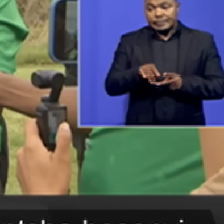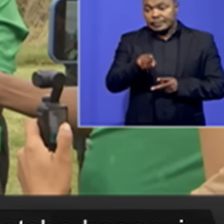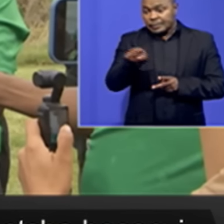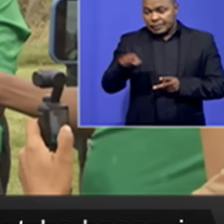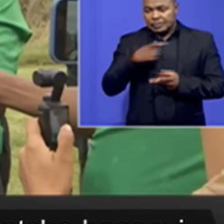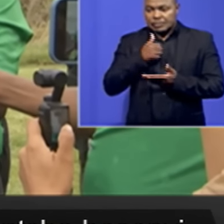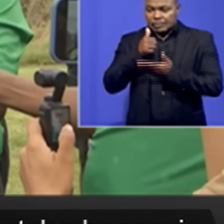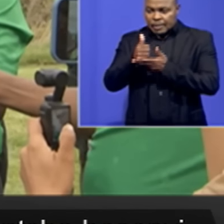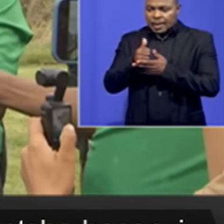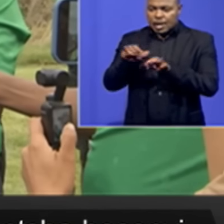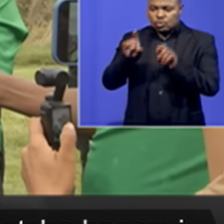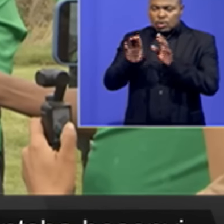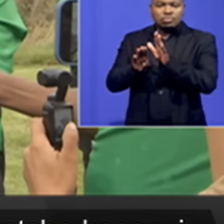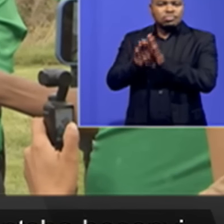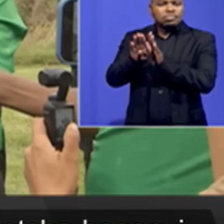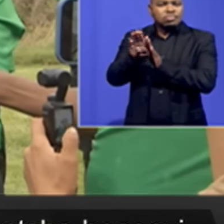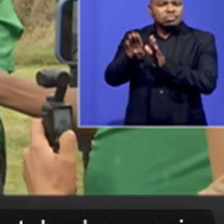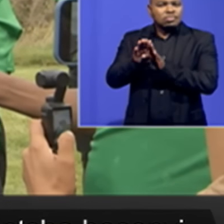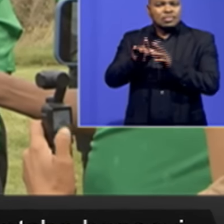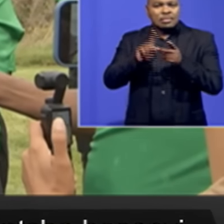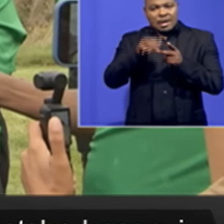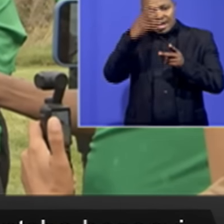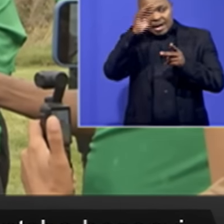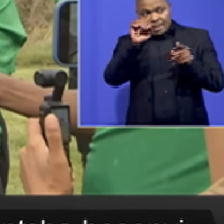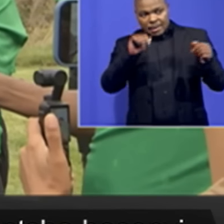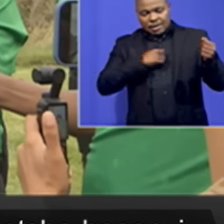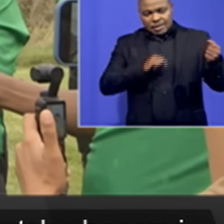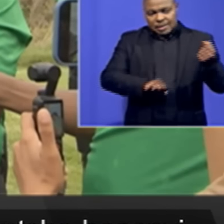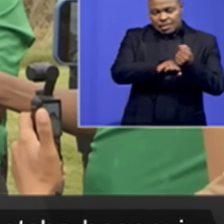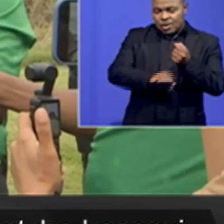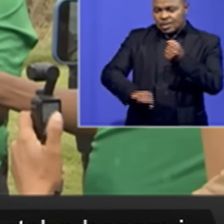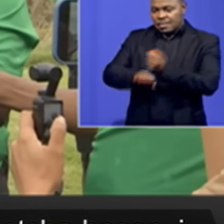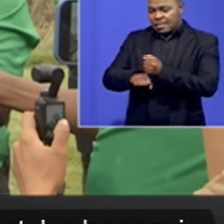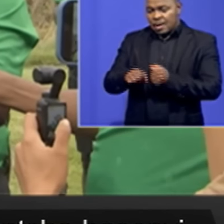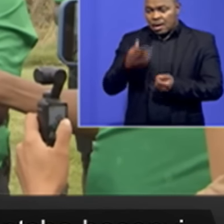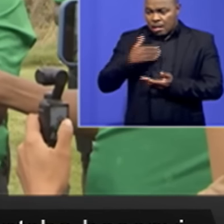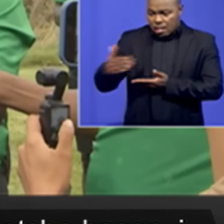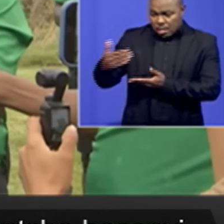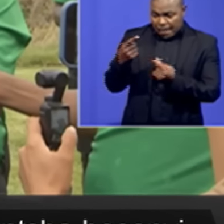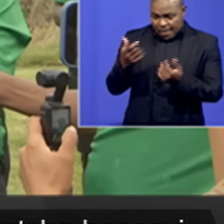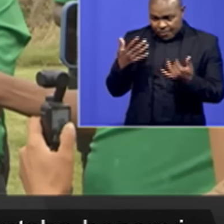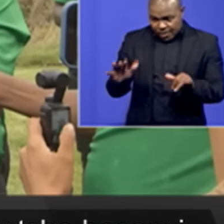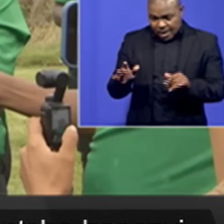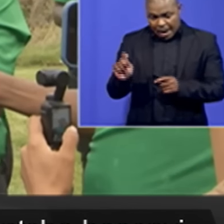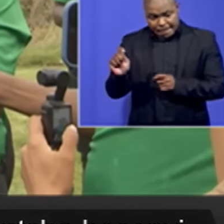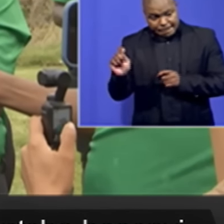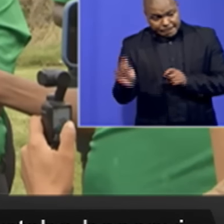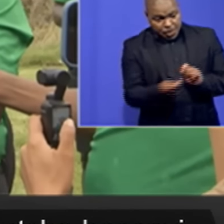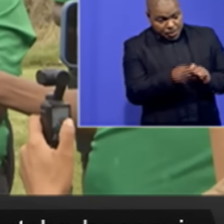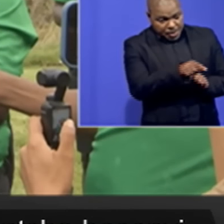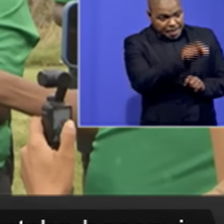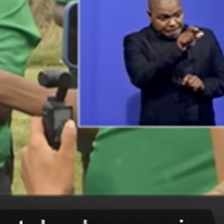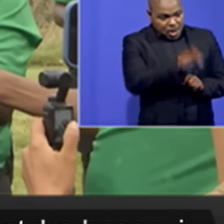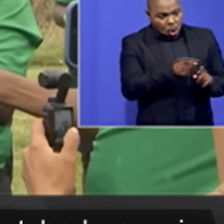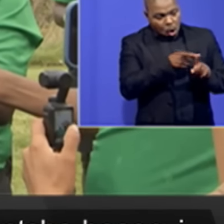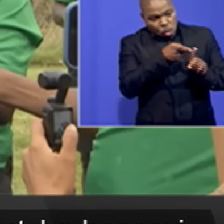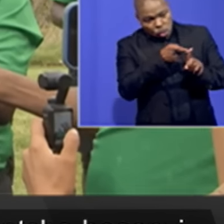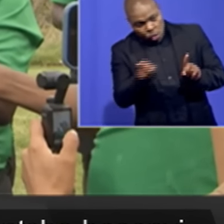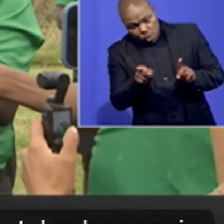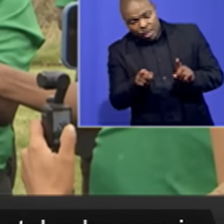improvement of education alongside our government. So the proceeds today, as every golfer hits a ball or misses a